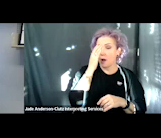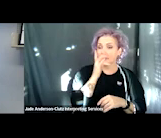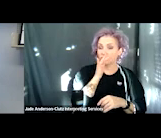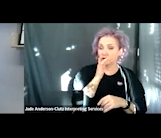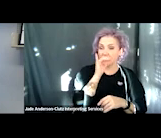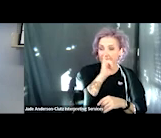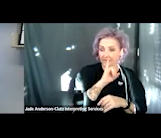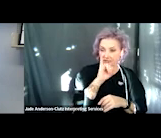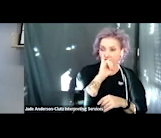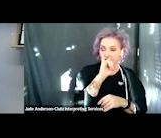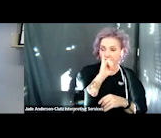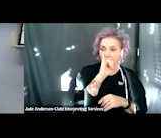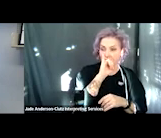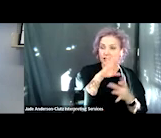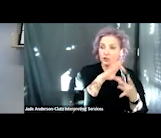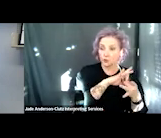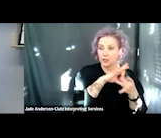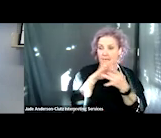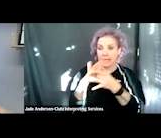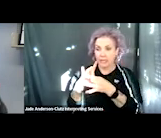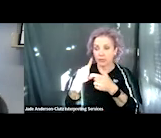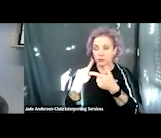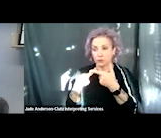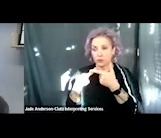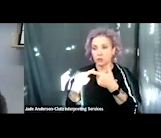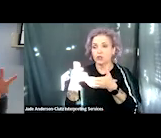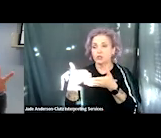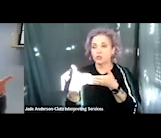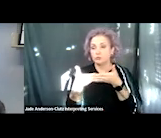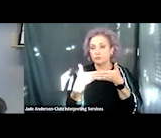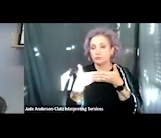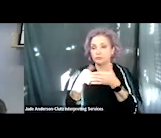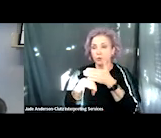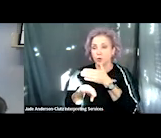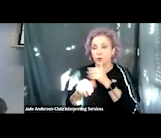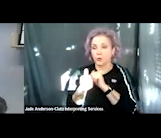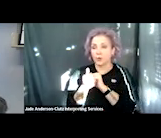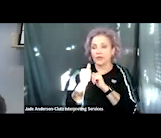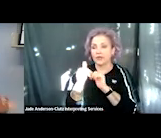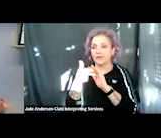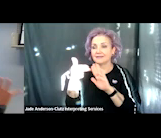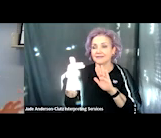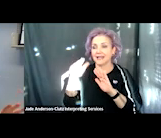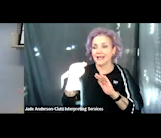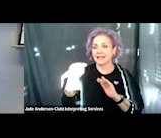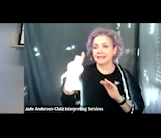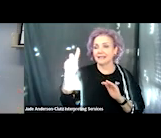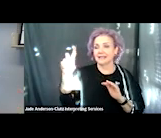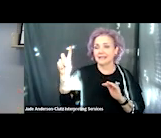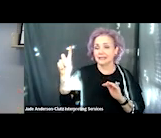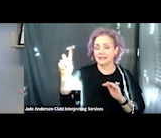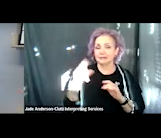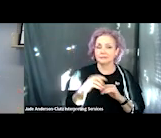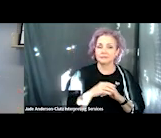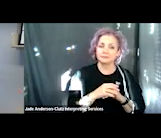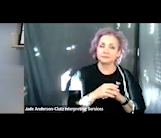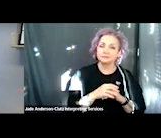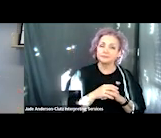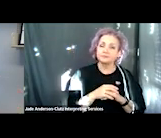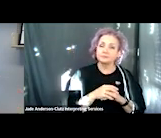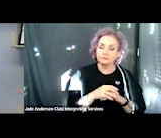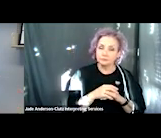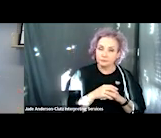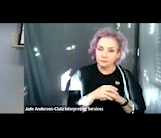go into it, I forgot I also had this. So the research on this topic has actually progressed so much that there are now